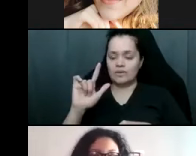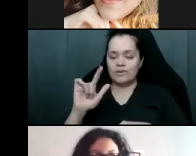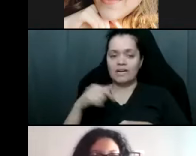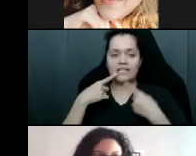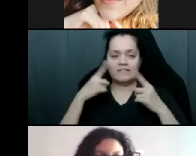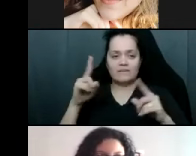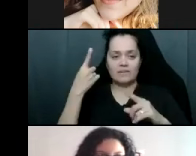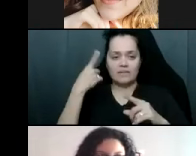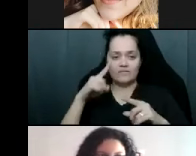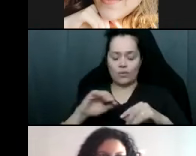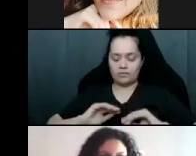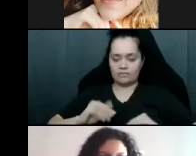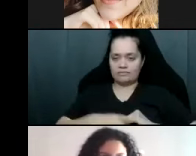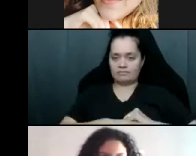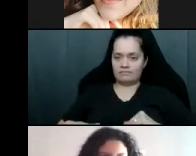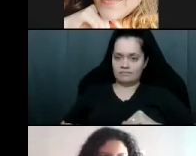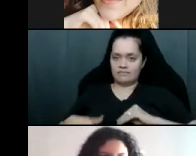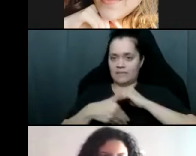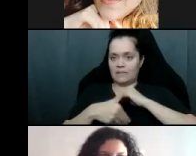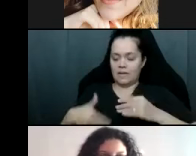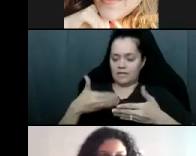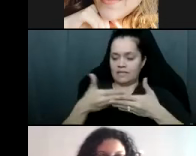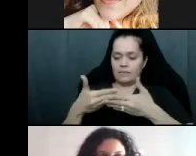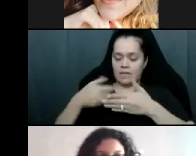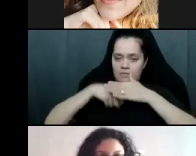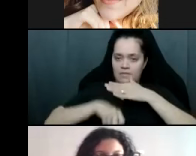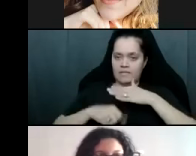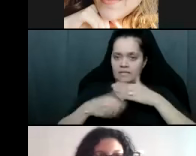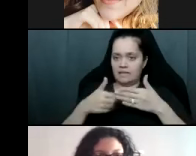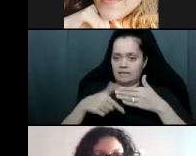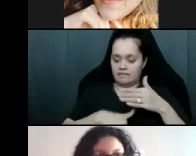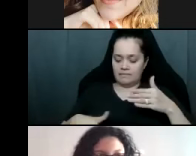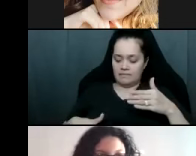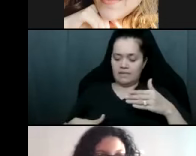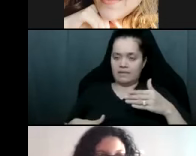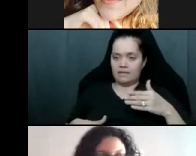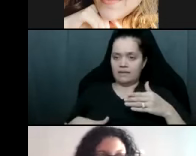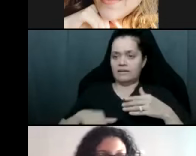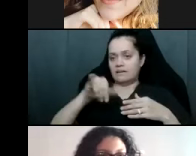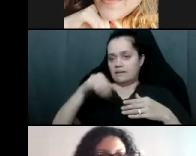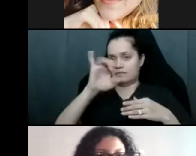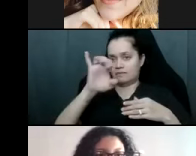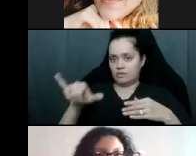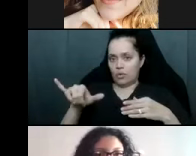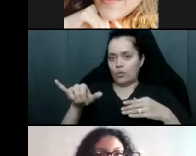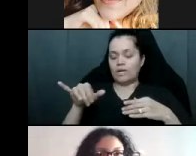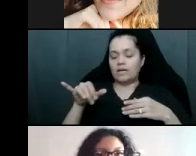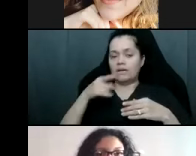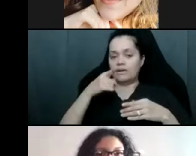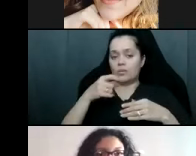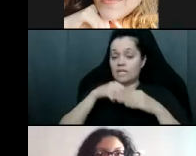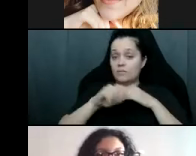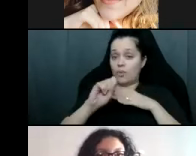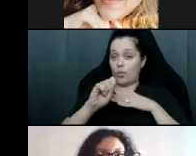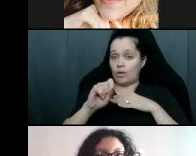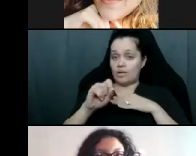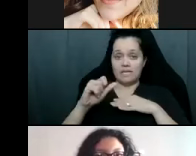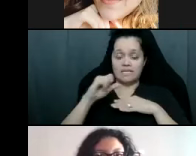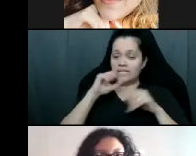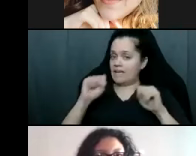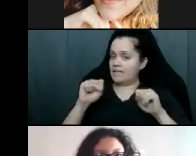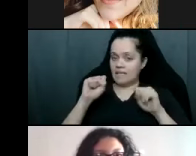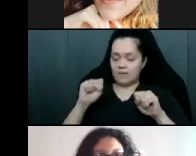the pouch, right? The baby kangaroo called the joey, when it's born, it's not capable